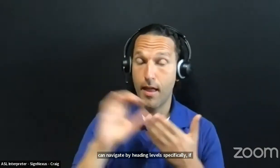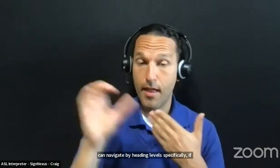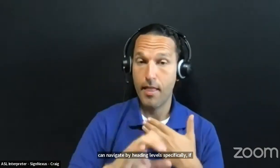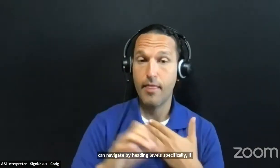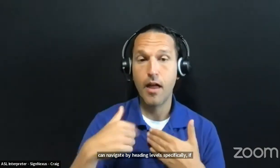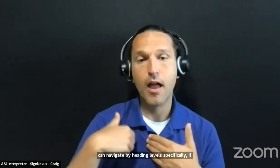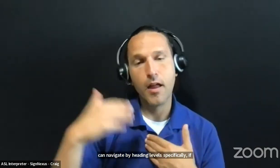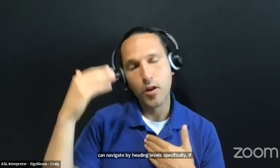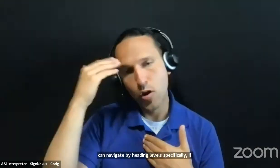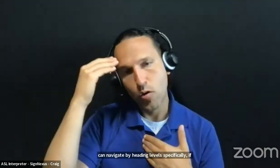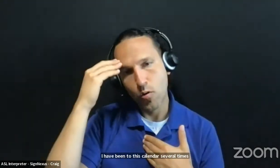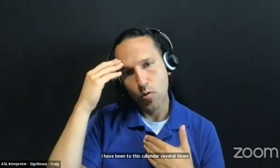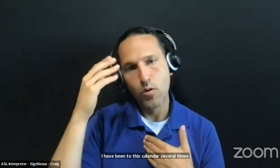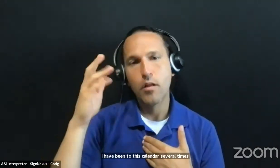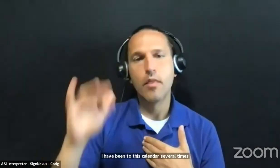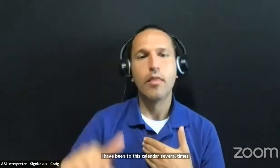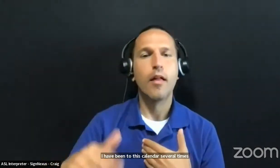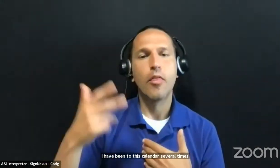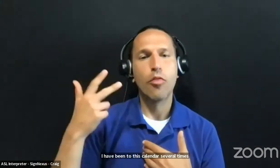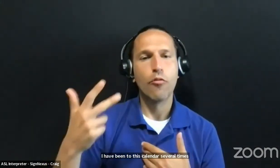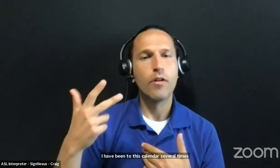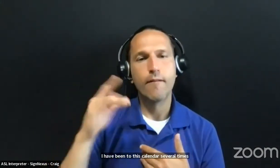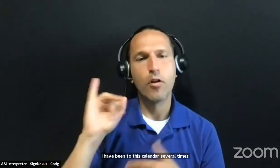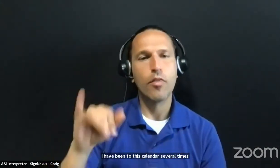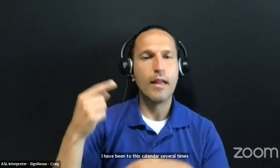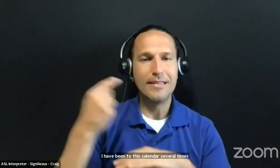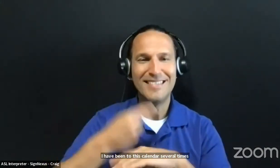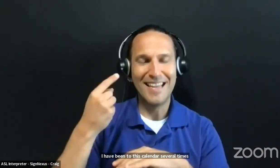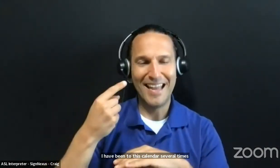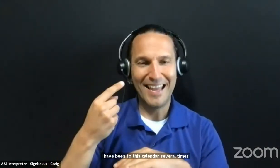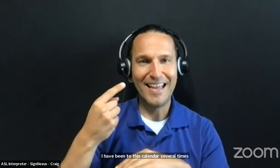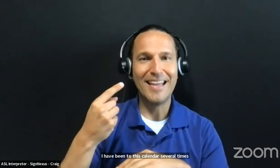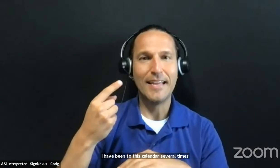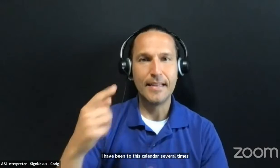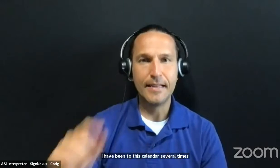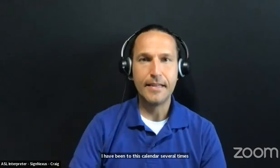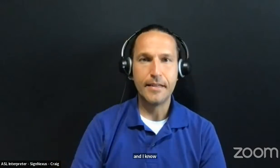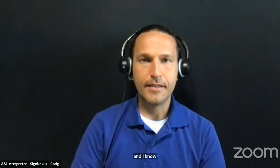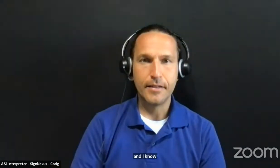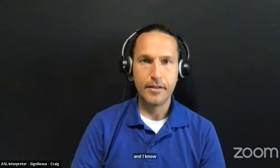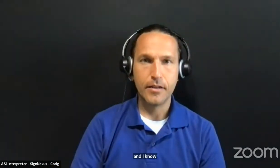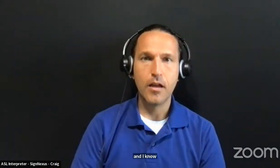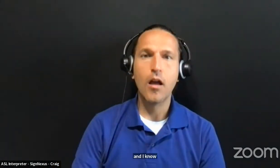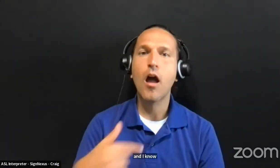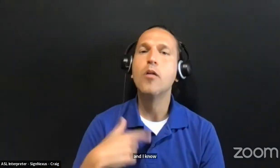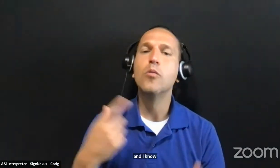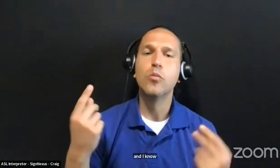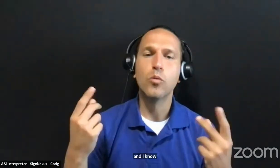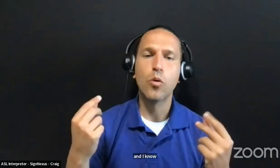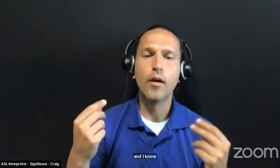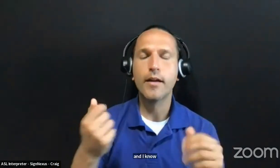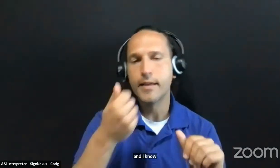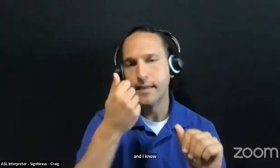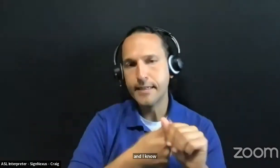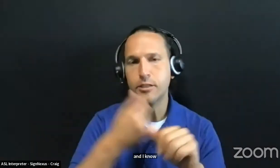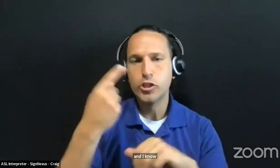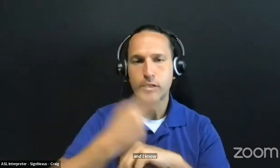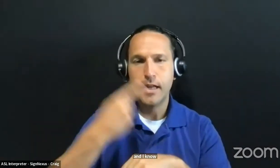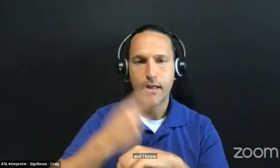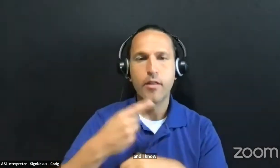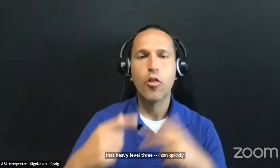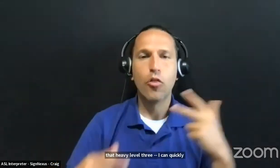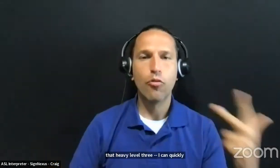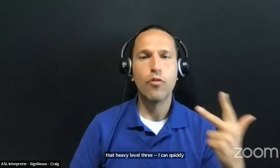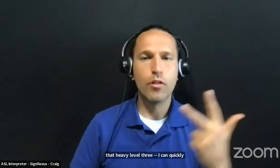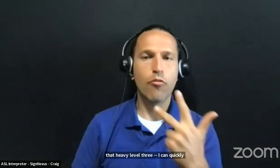that heading level 3s are the days, for instance, then I can just quickly go day by day, 3, 3,